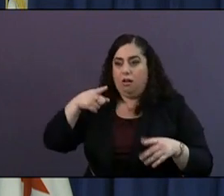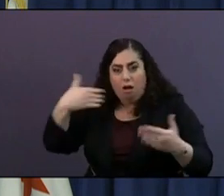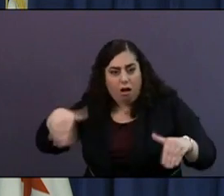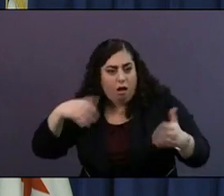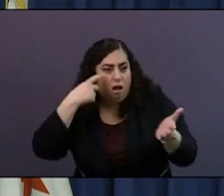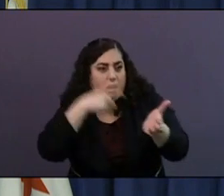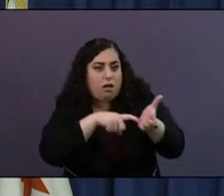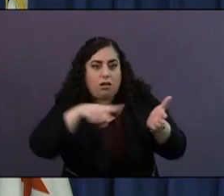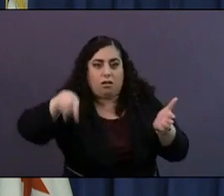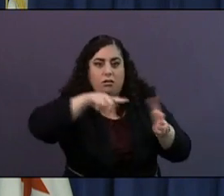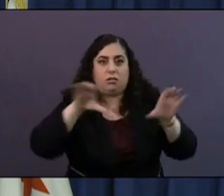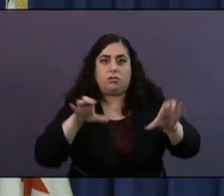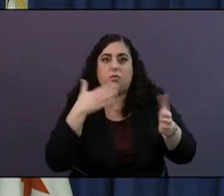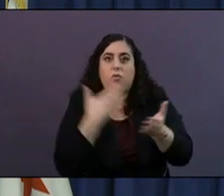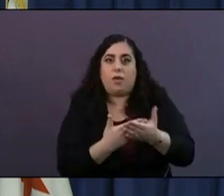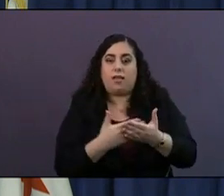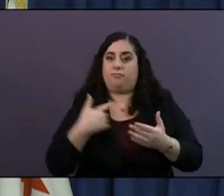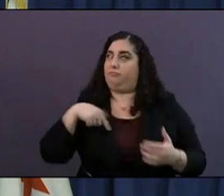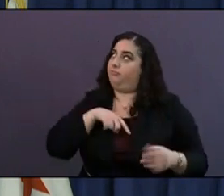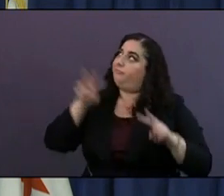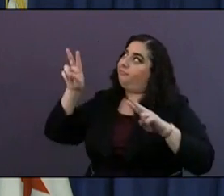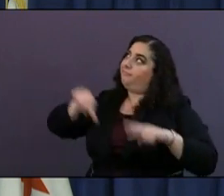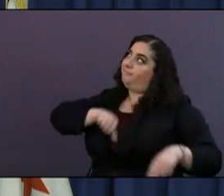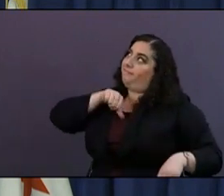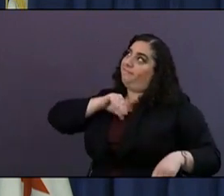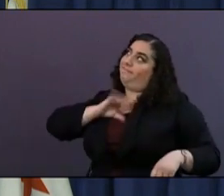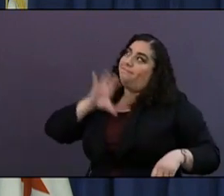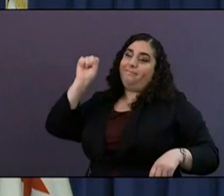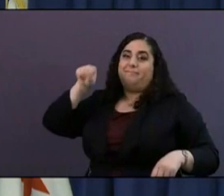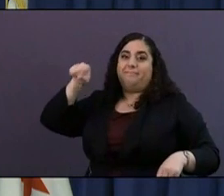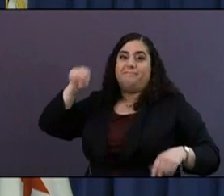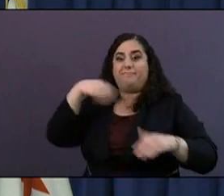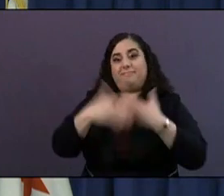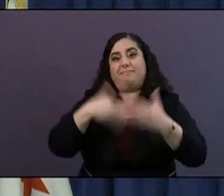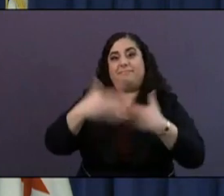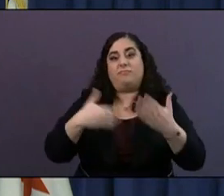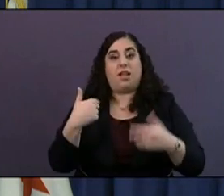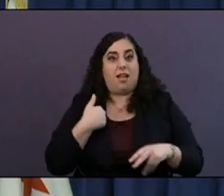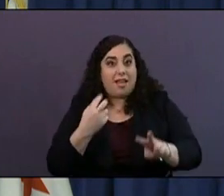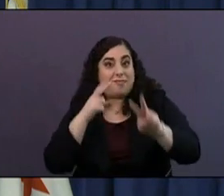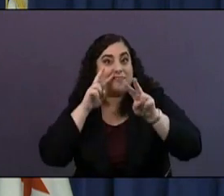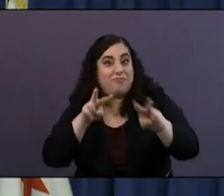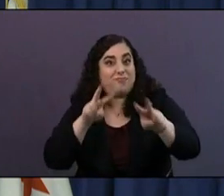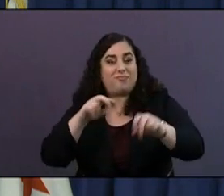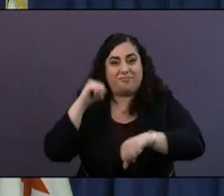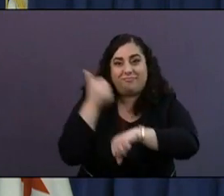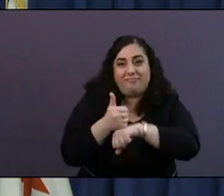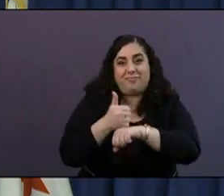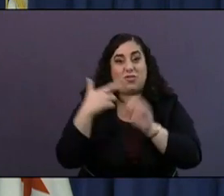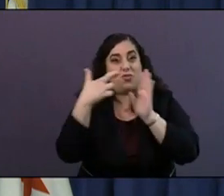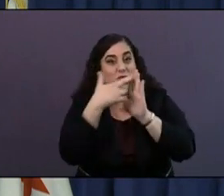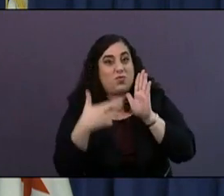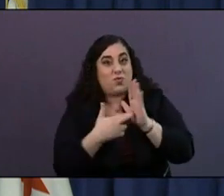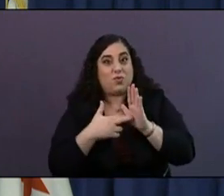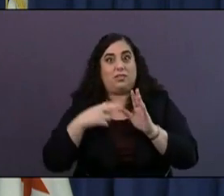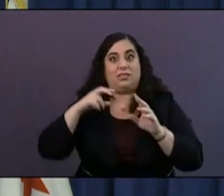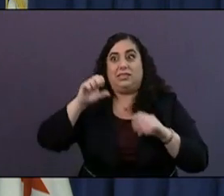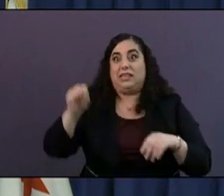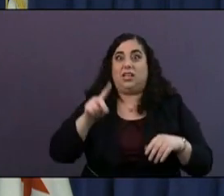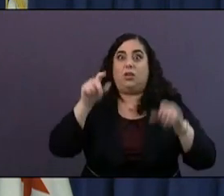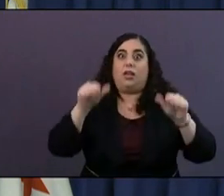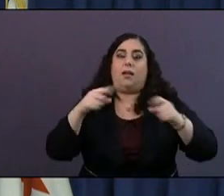do the right thing. I cannot wait for some of these new policies to take effect. San Diegans are ready to do the right